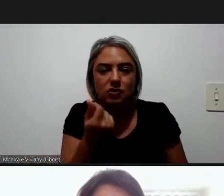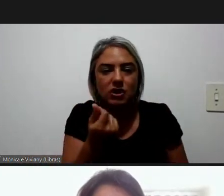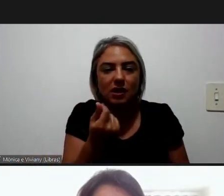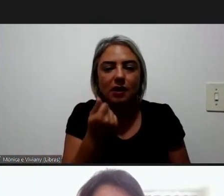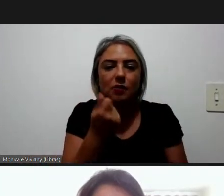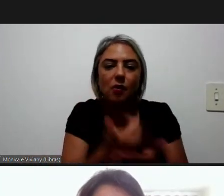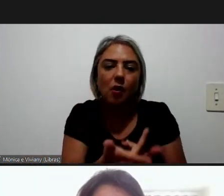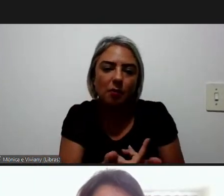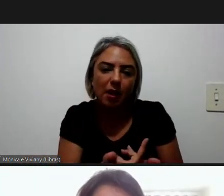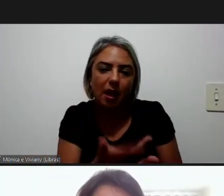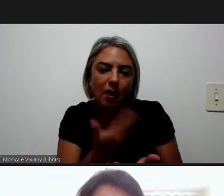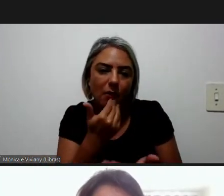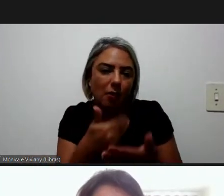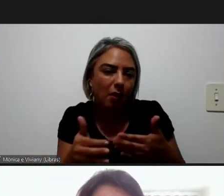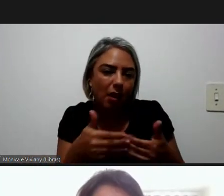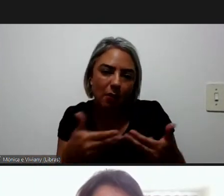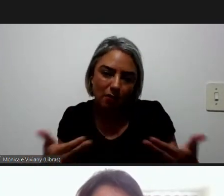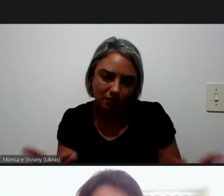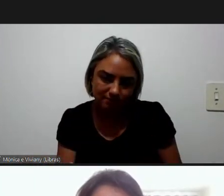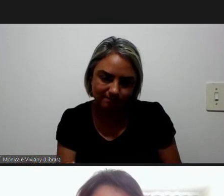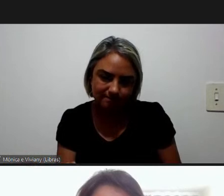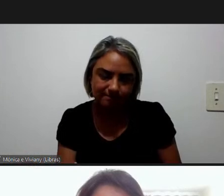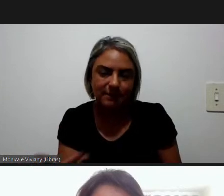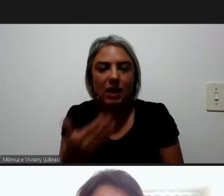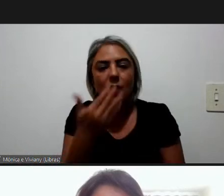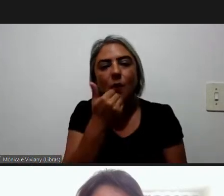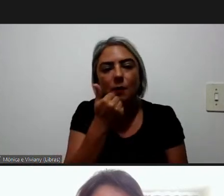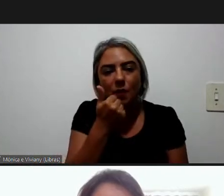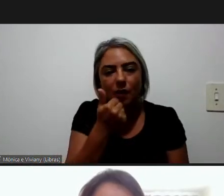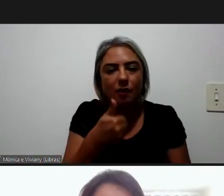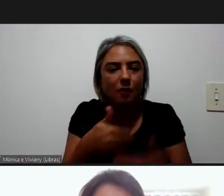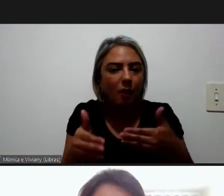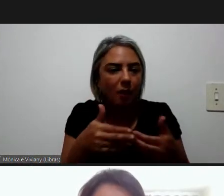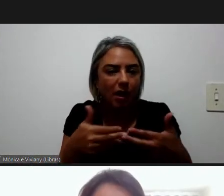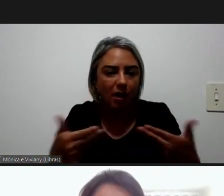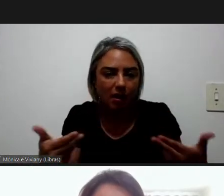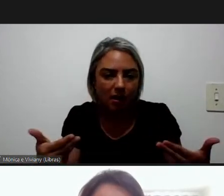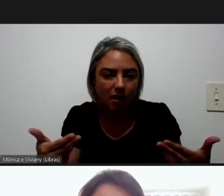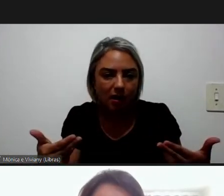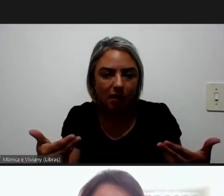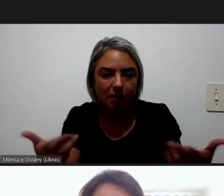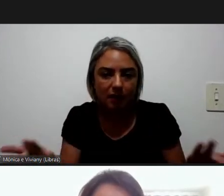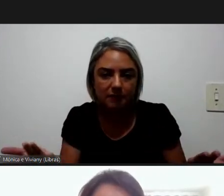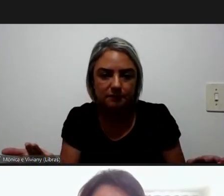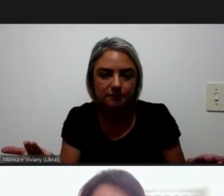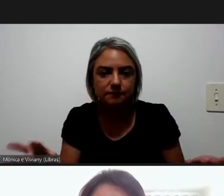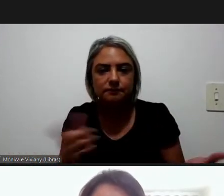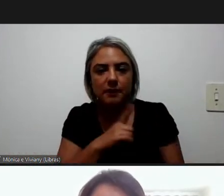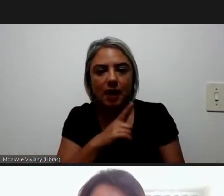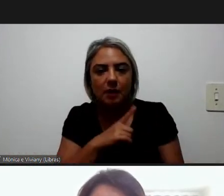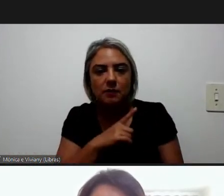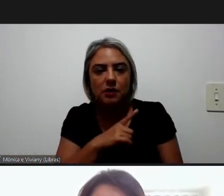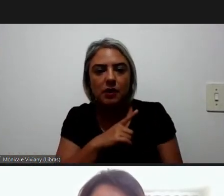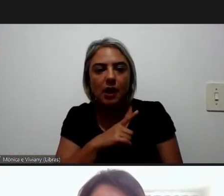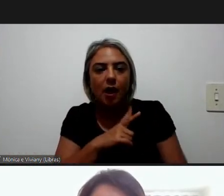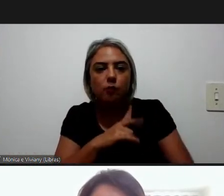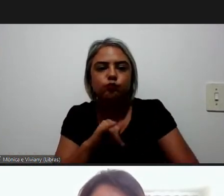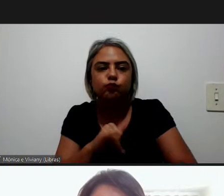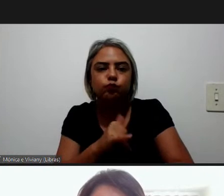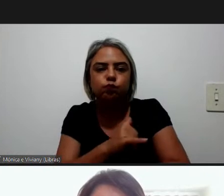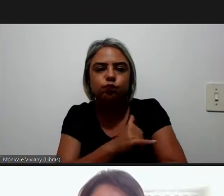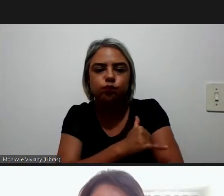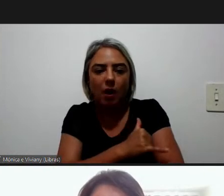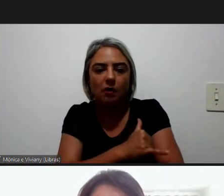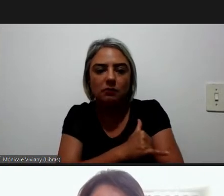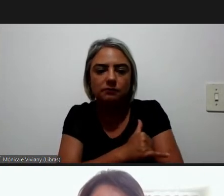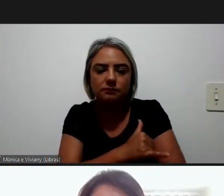people, although they do not have resources, eat everything, anything. So when they eat anything, and then this goes the carbs and everything, so